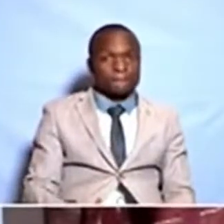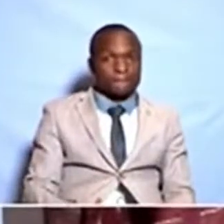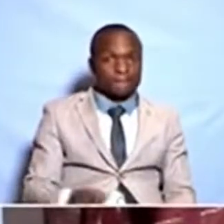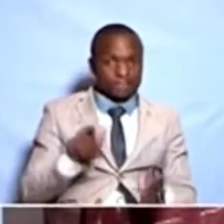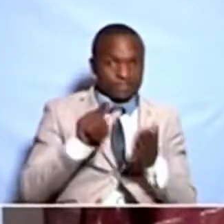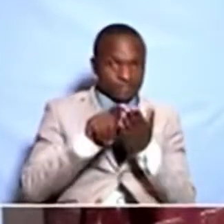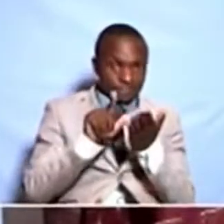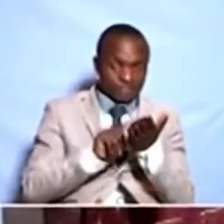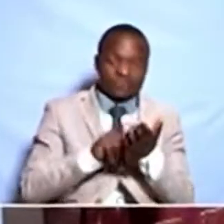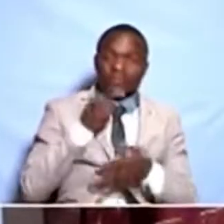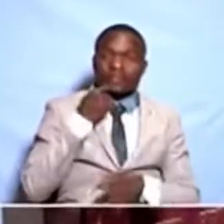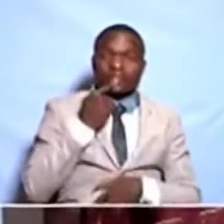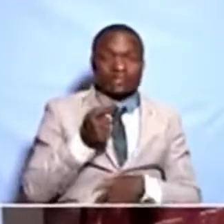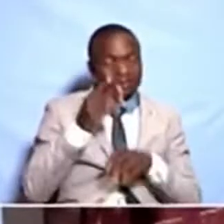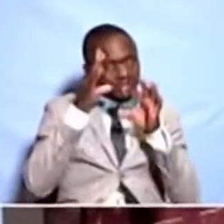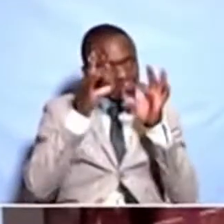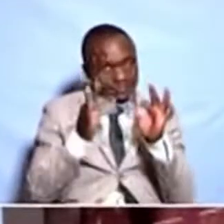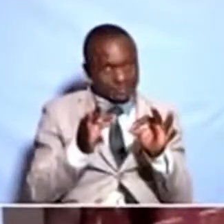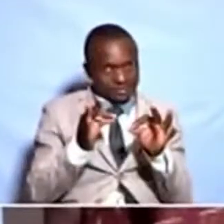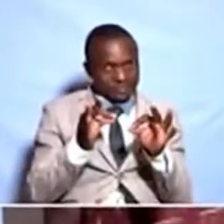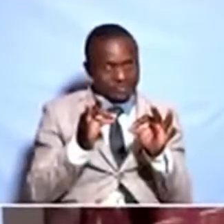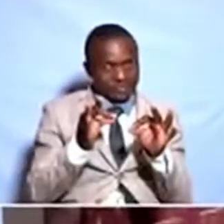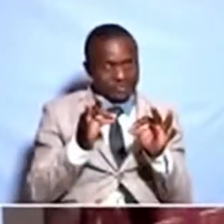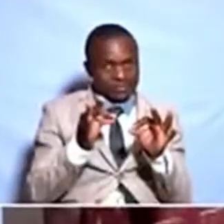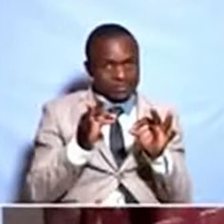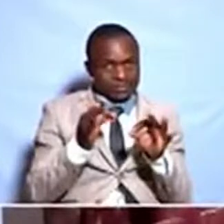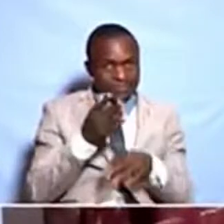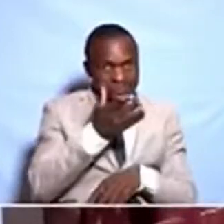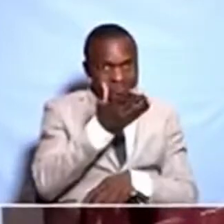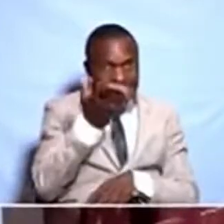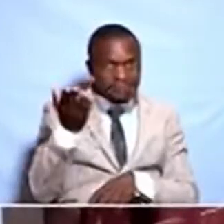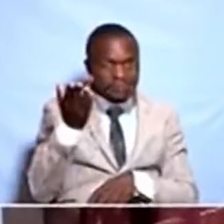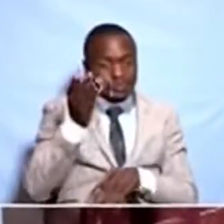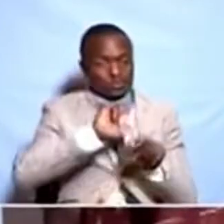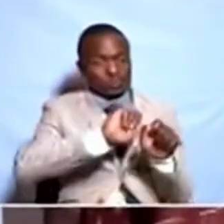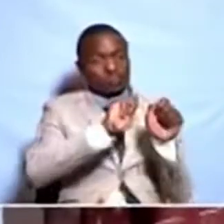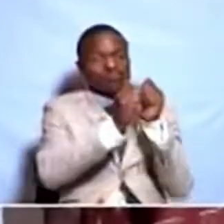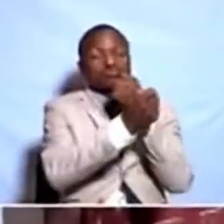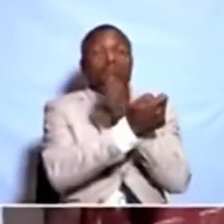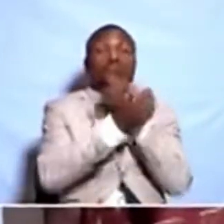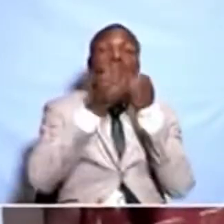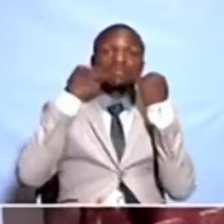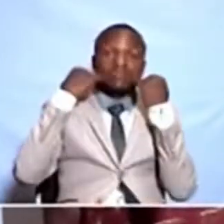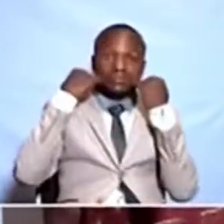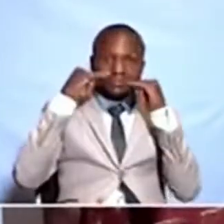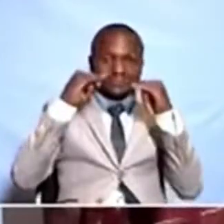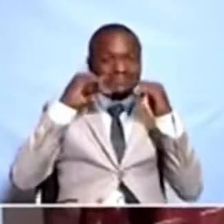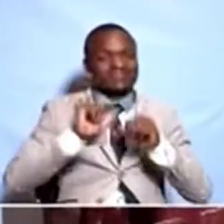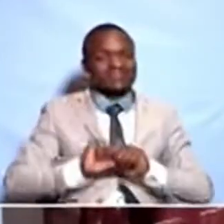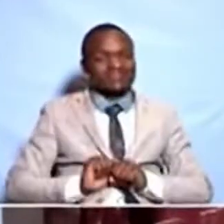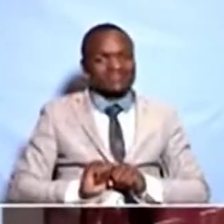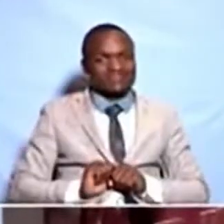that whenever there's the change of details